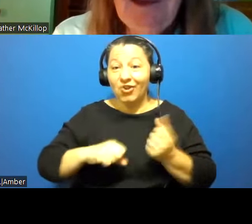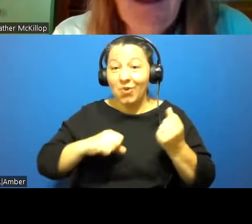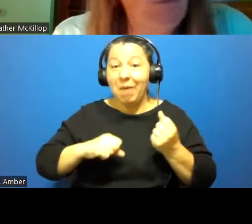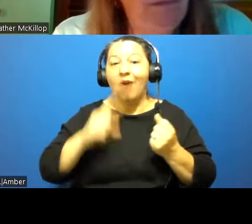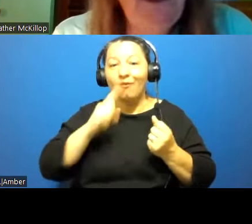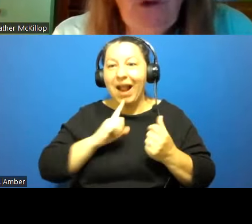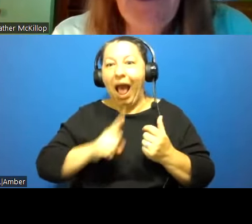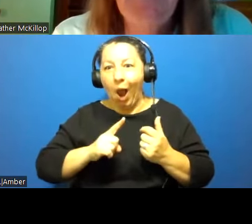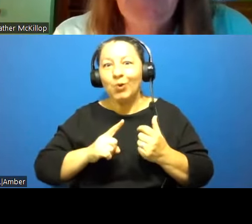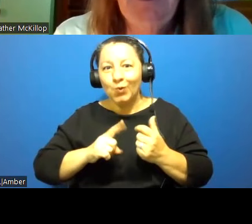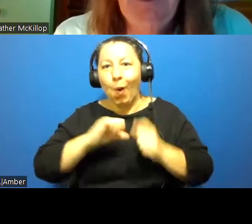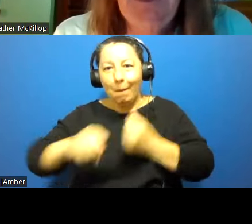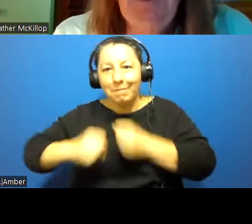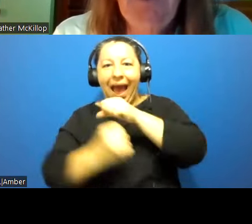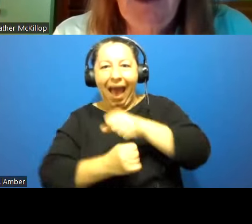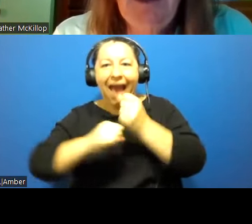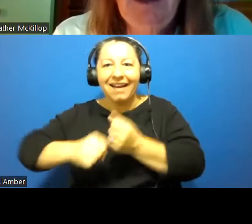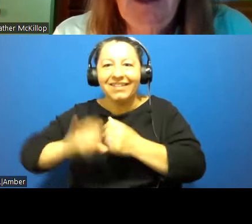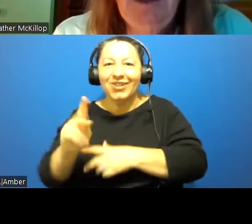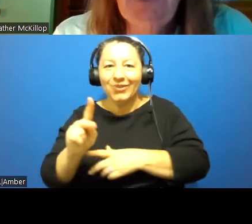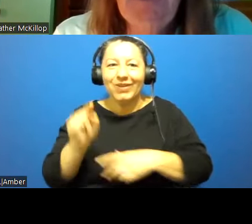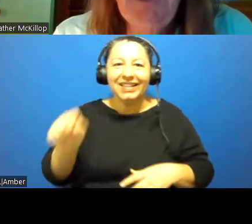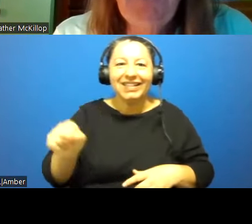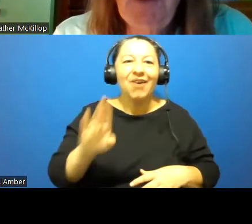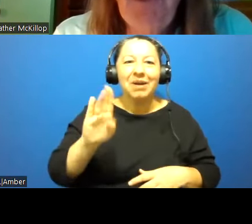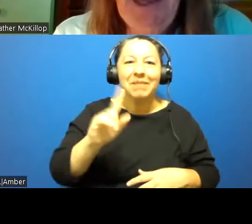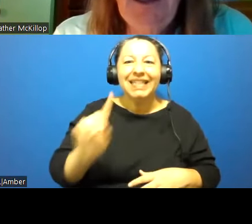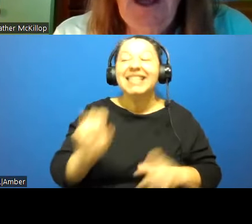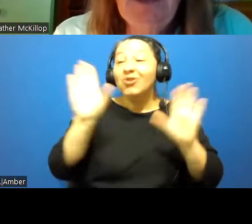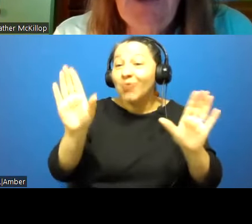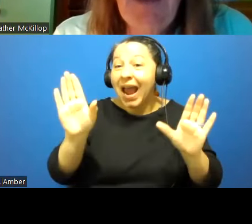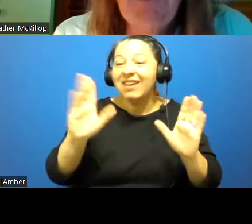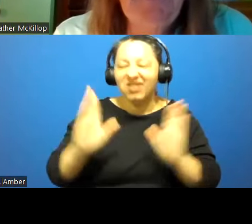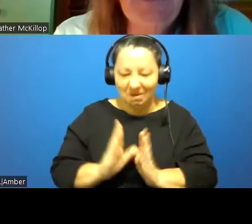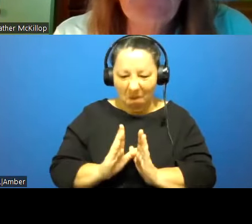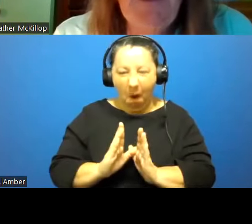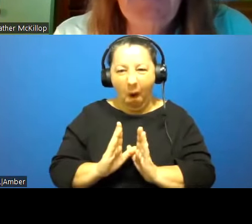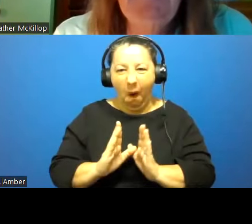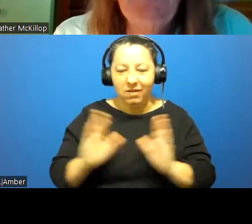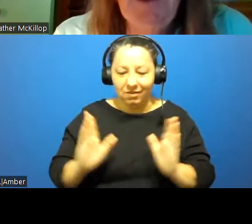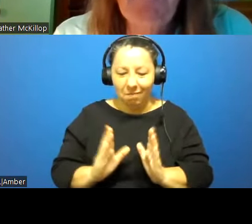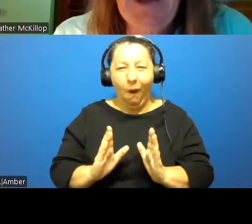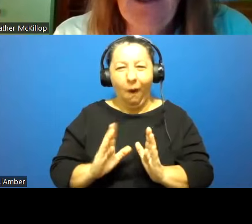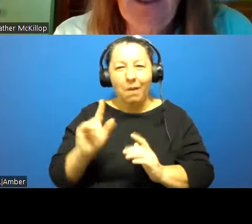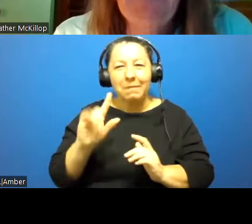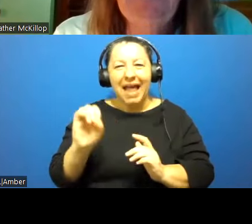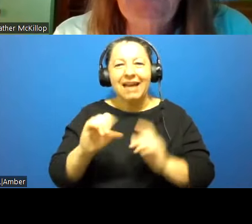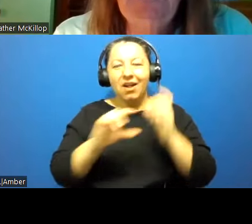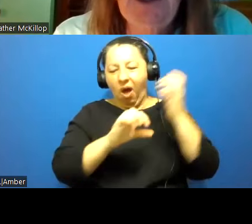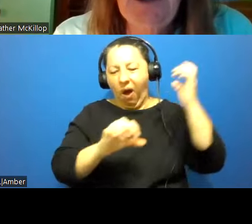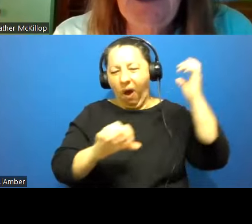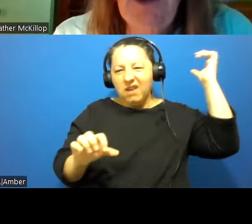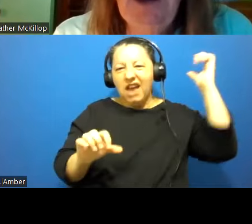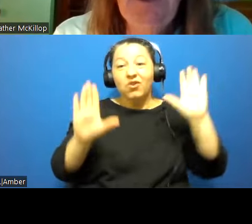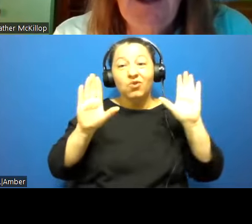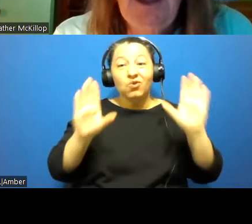And it's great. Now, it's got a very small blade and a long shaft. Well, that's great if you want to paddle long distance. You're